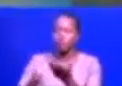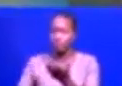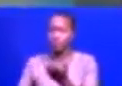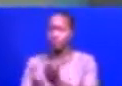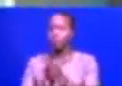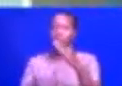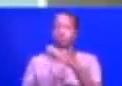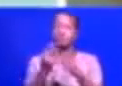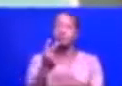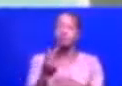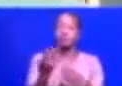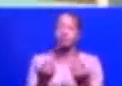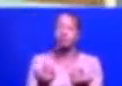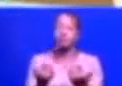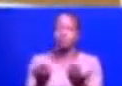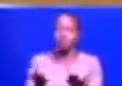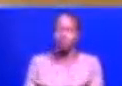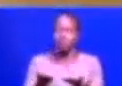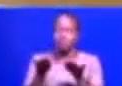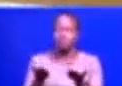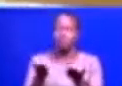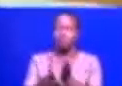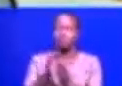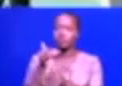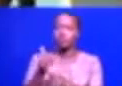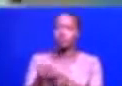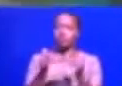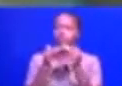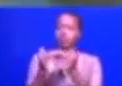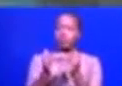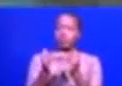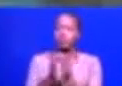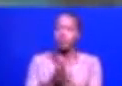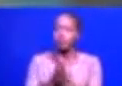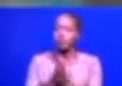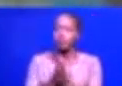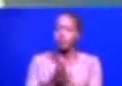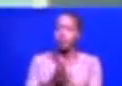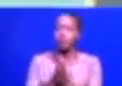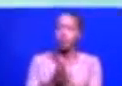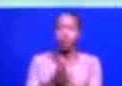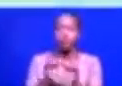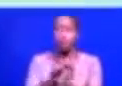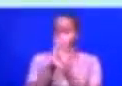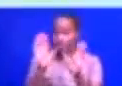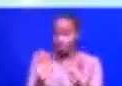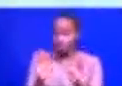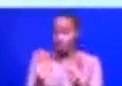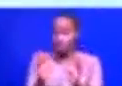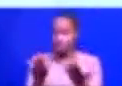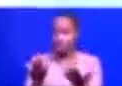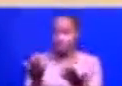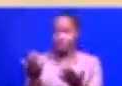two definitely will now get promoted to the next level. That will be very clear, as now we end